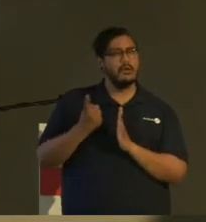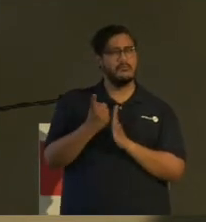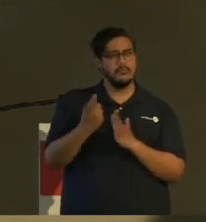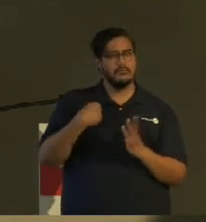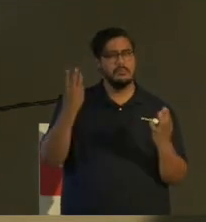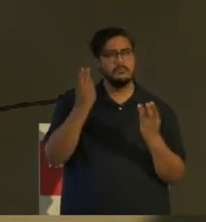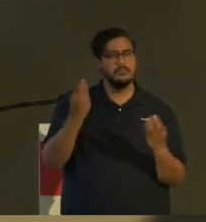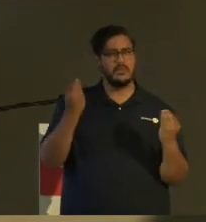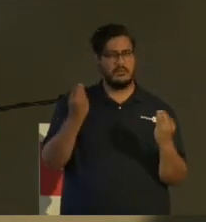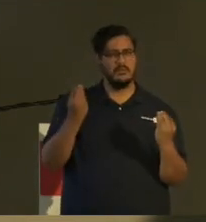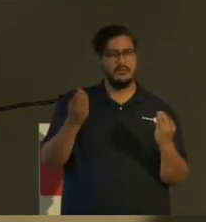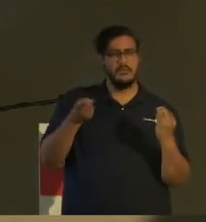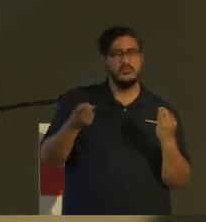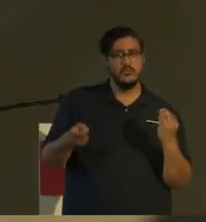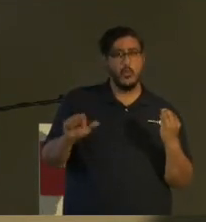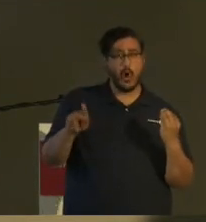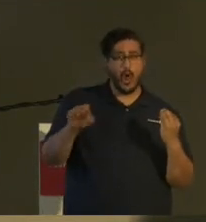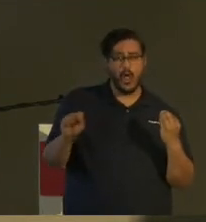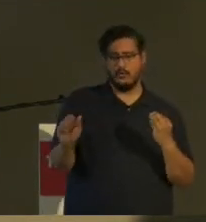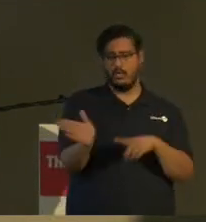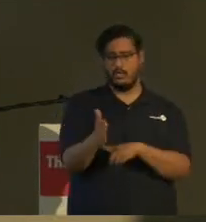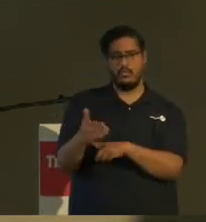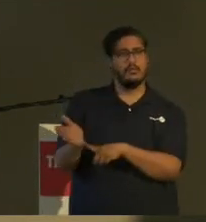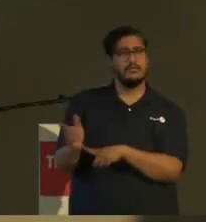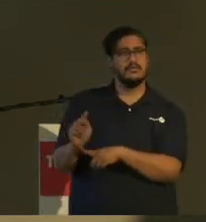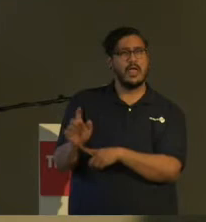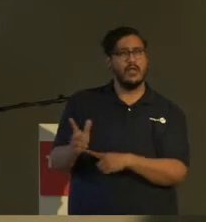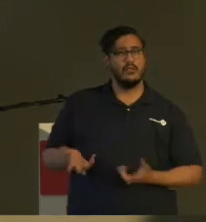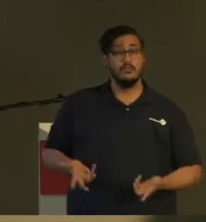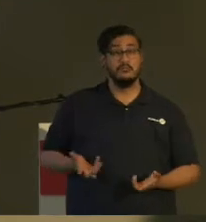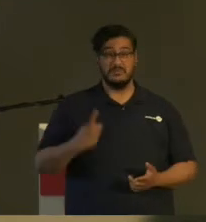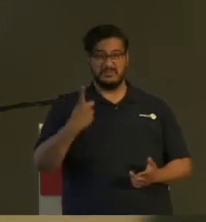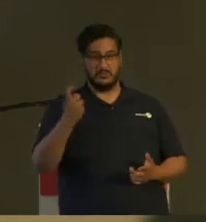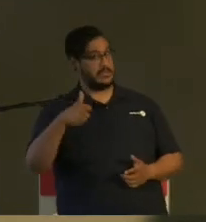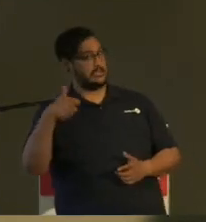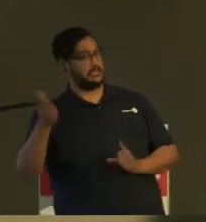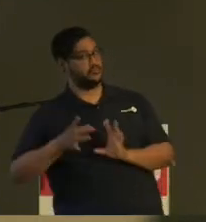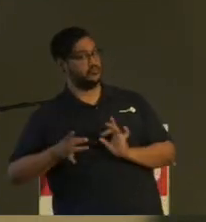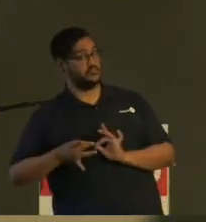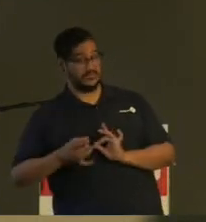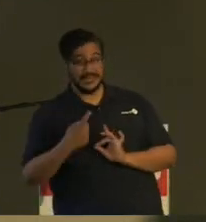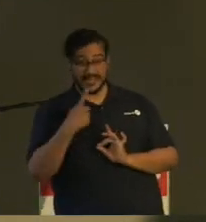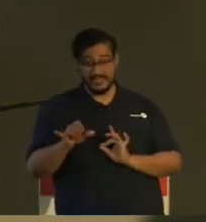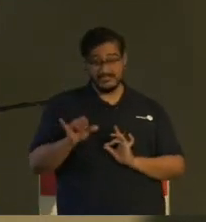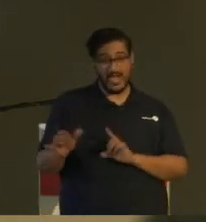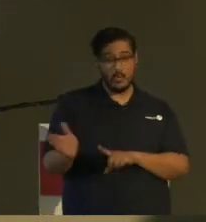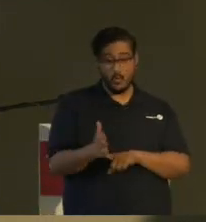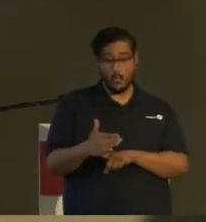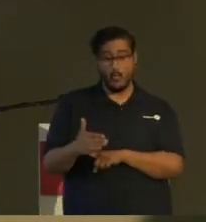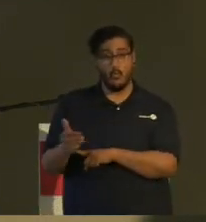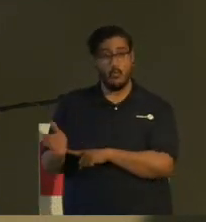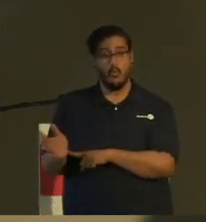reflejos que emitían las escamas y las colas. Alguien me confirmó después que ese tipo de actividad era